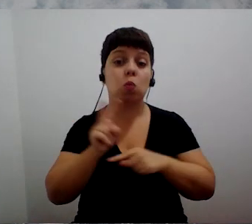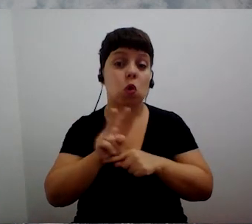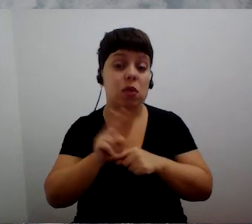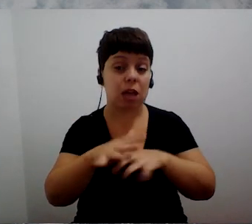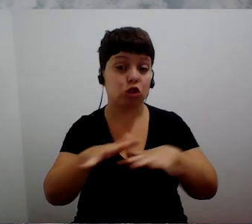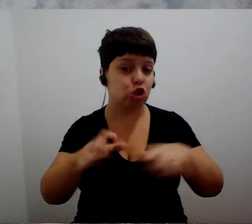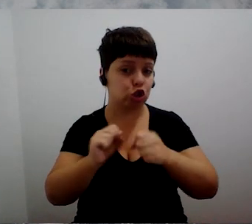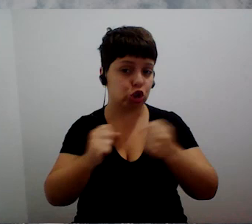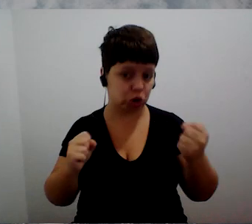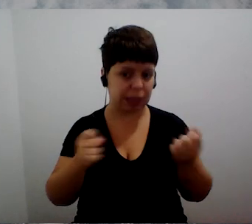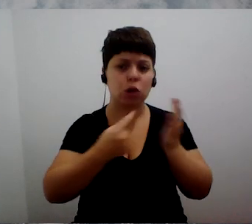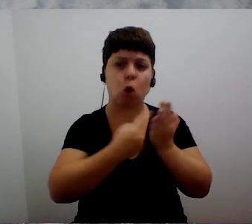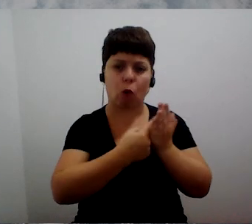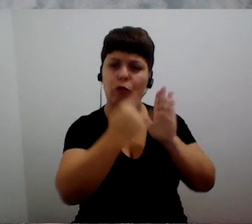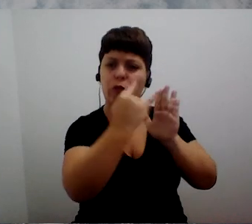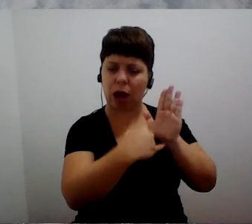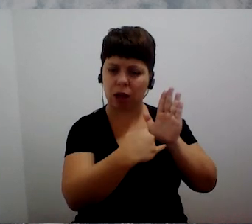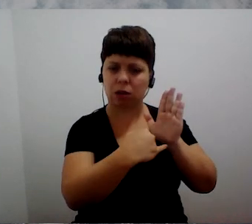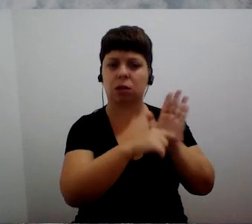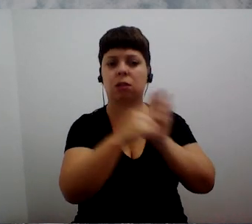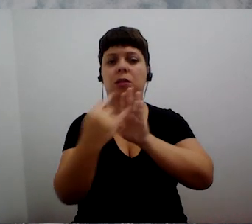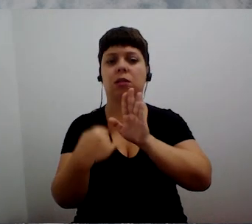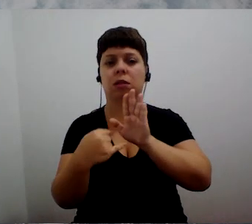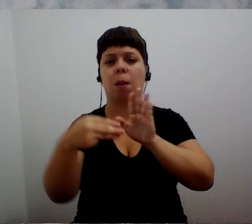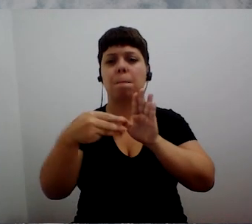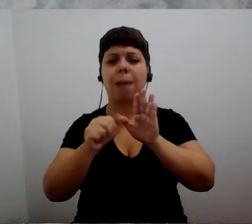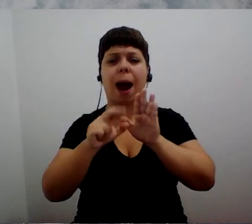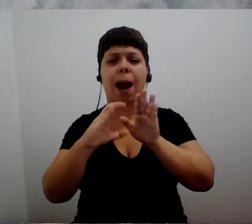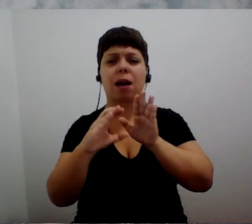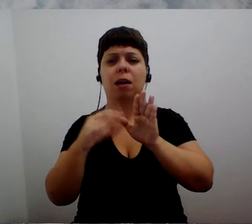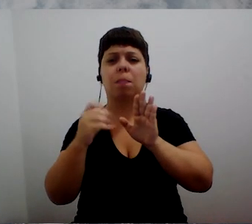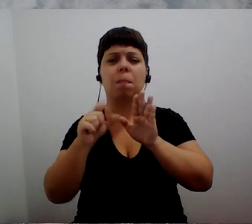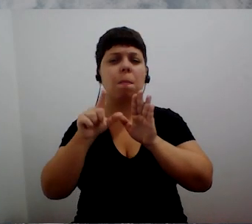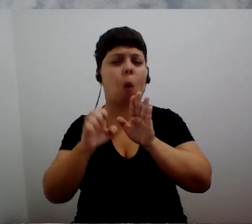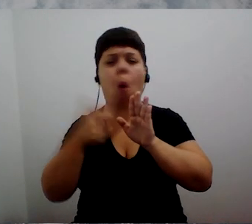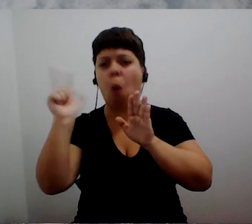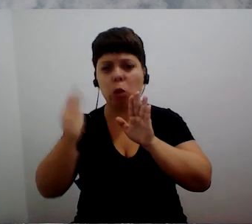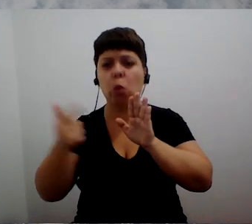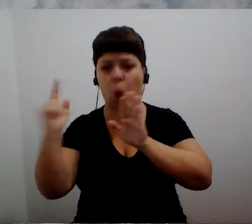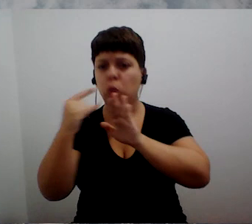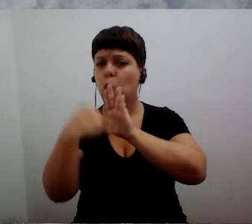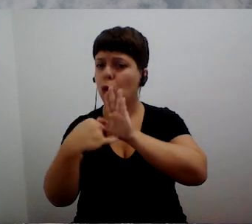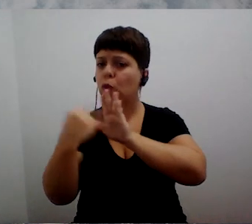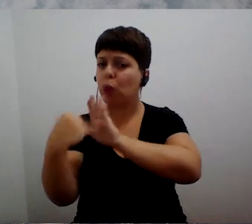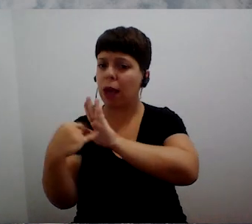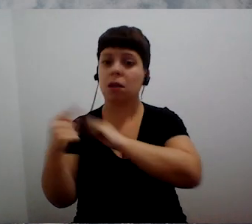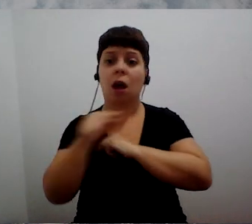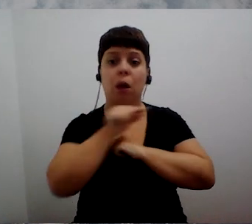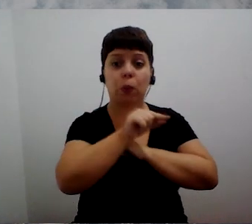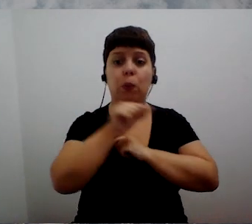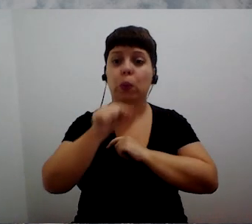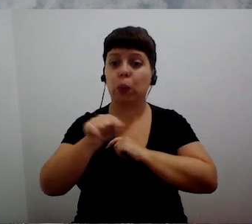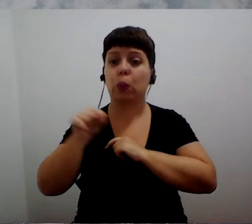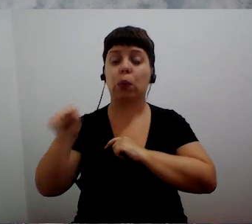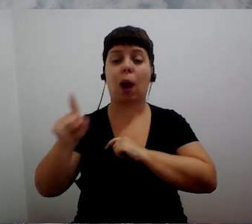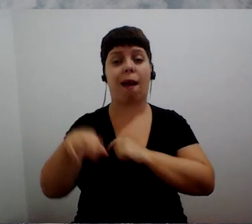this huge environment. And the conventions, not only these, the MARPOLPO convention